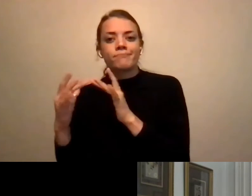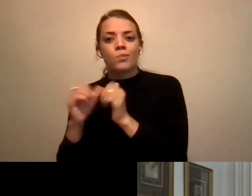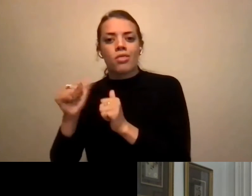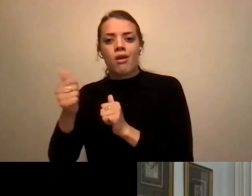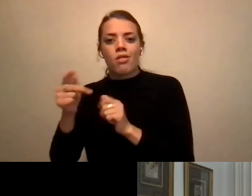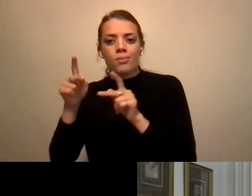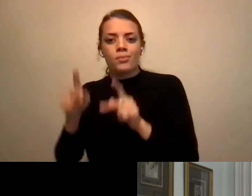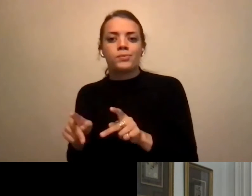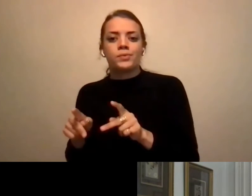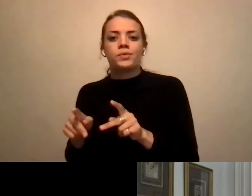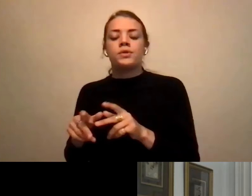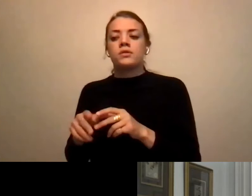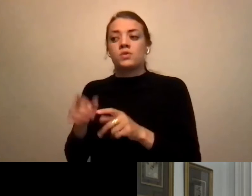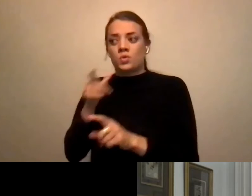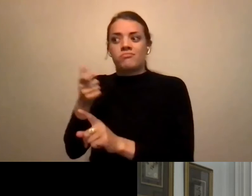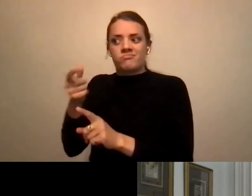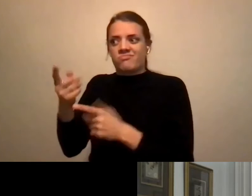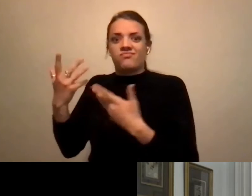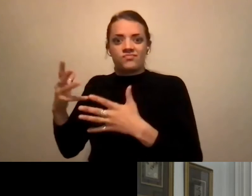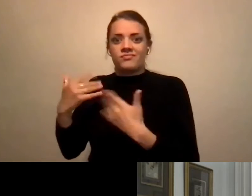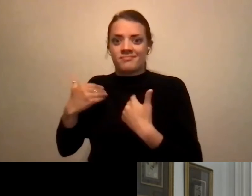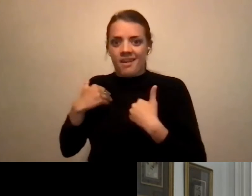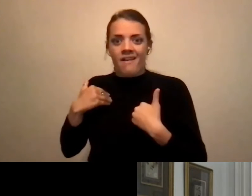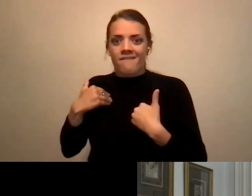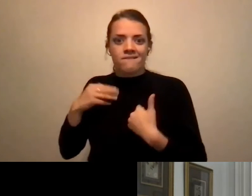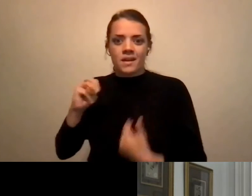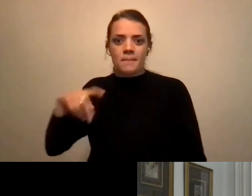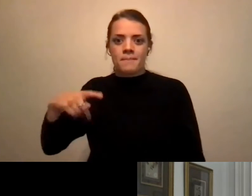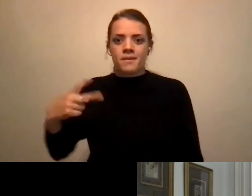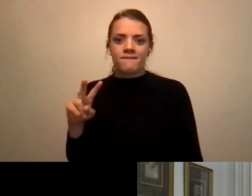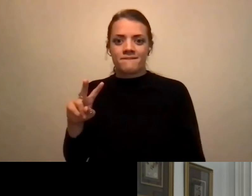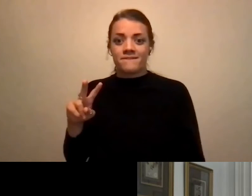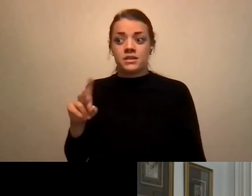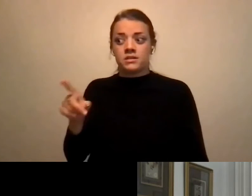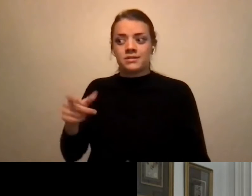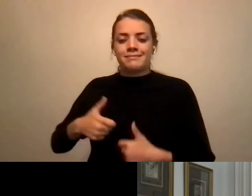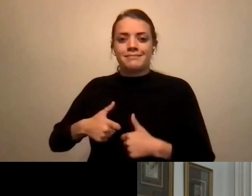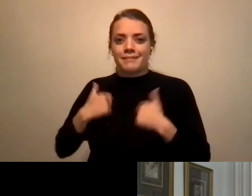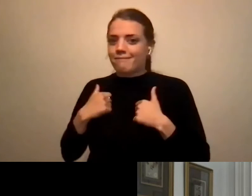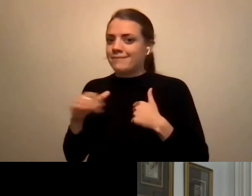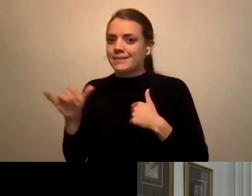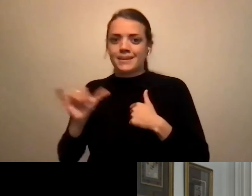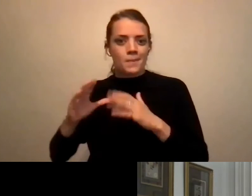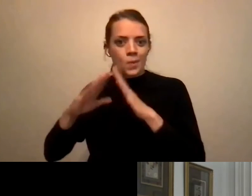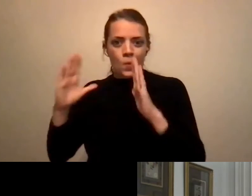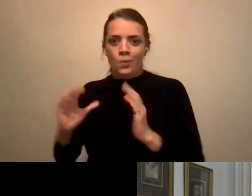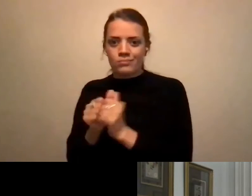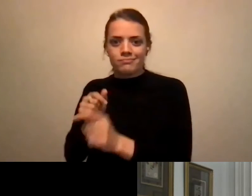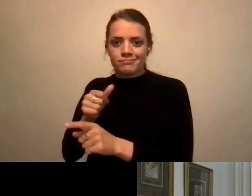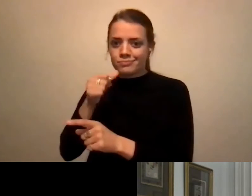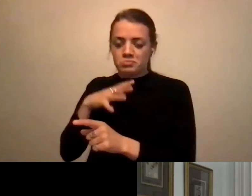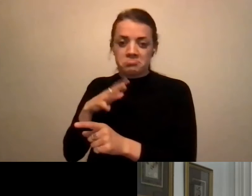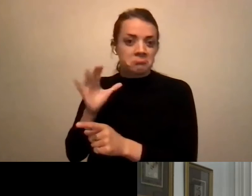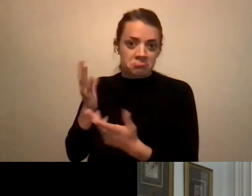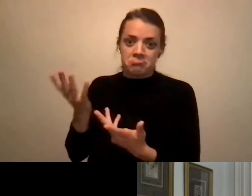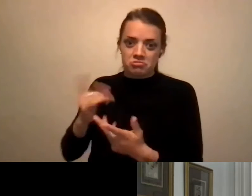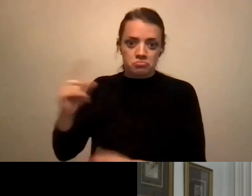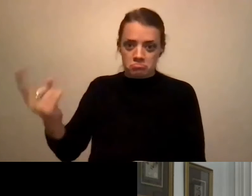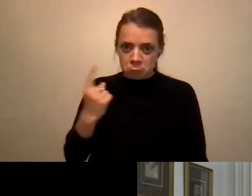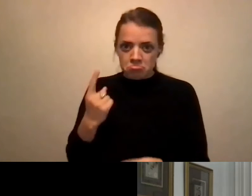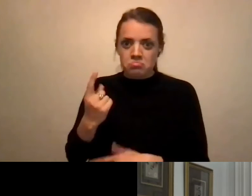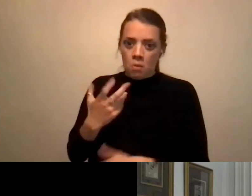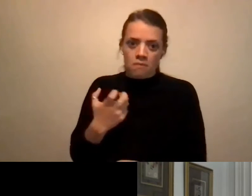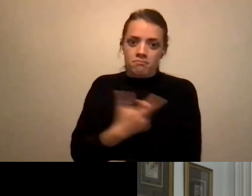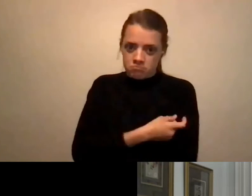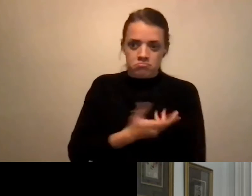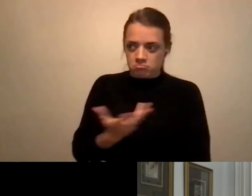who had it lives in her home. So she came because of that, and that was appropriate, as Donna had